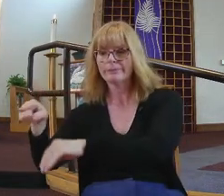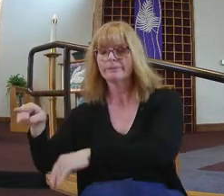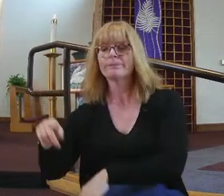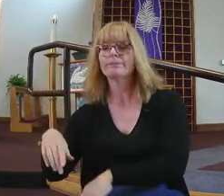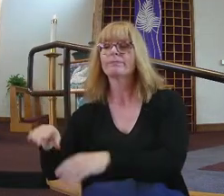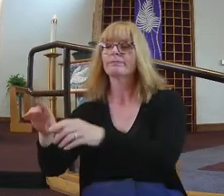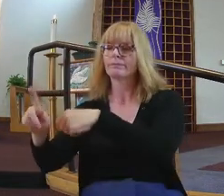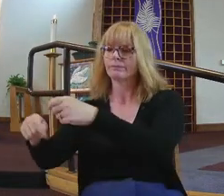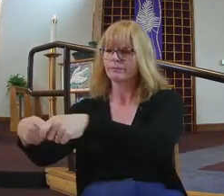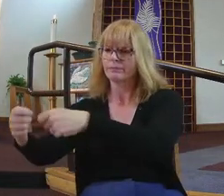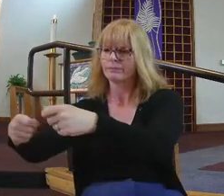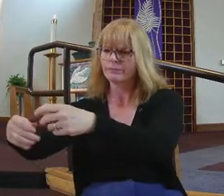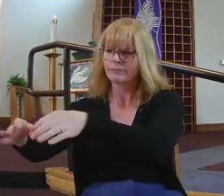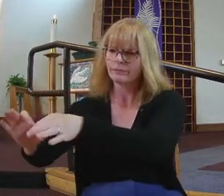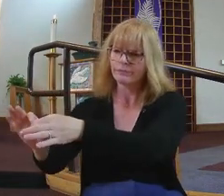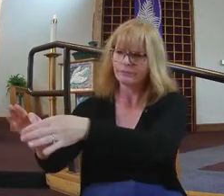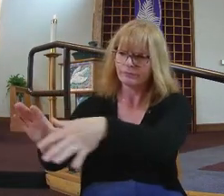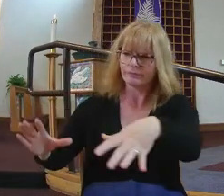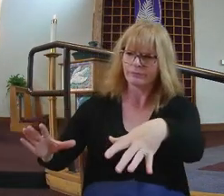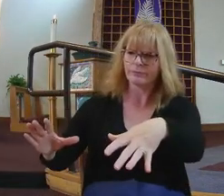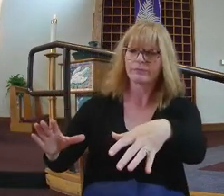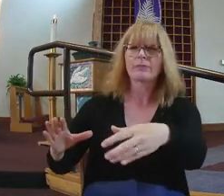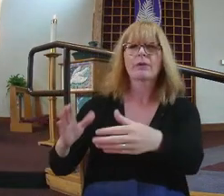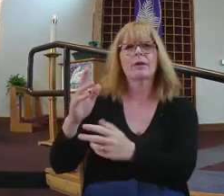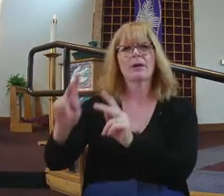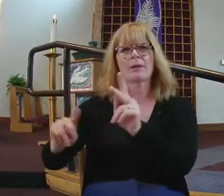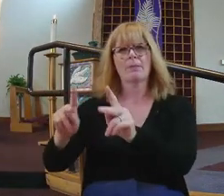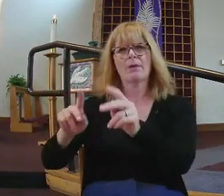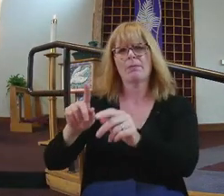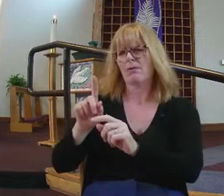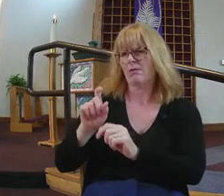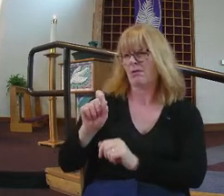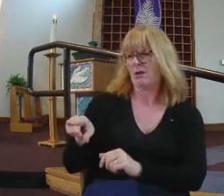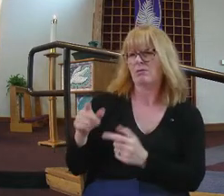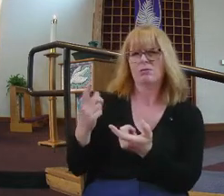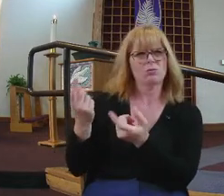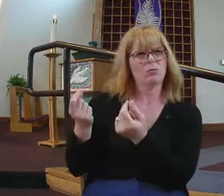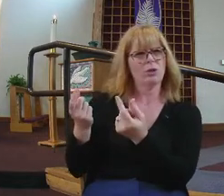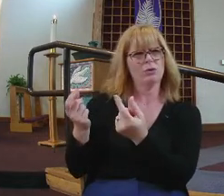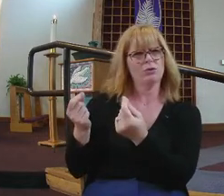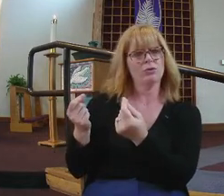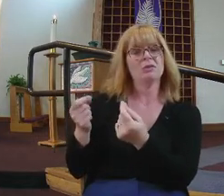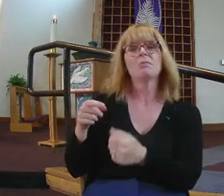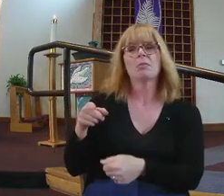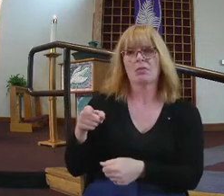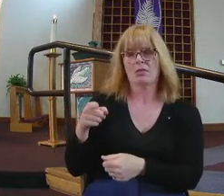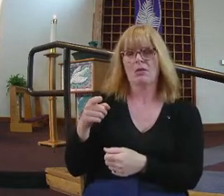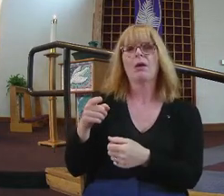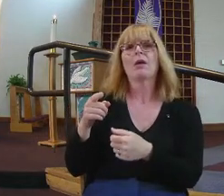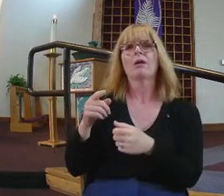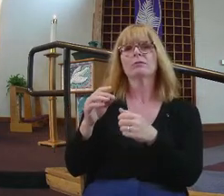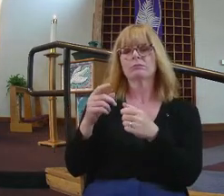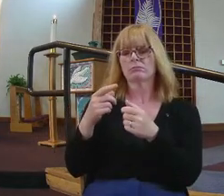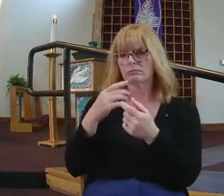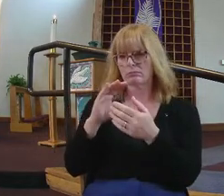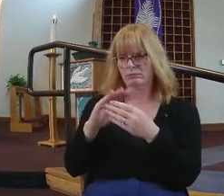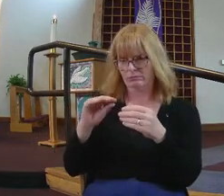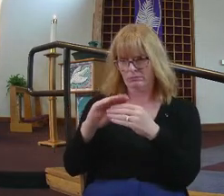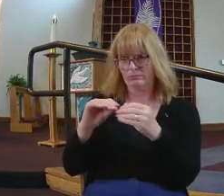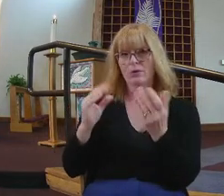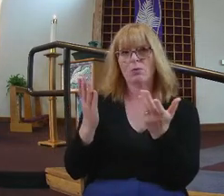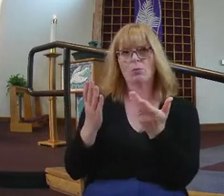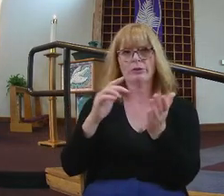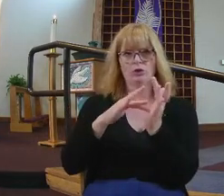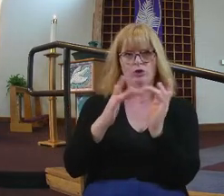it, some of the bystanders said to them, 'What are you doing, untying the colt?' They told him what Jesus had said, and they allowed them to take